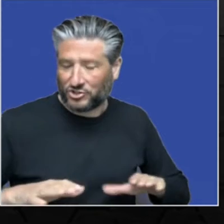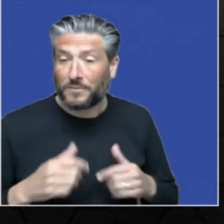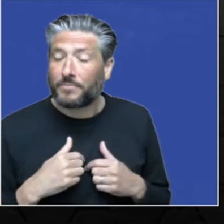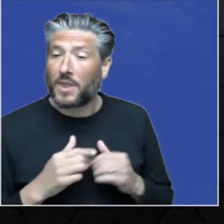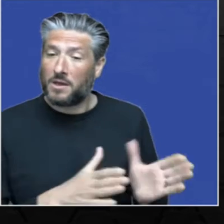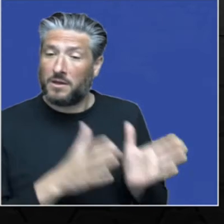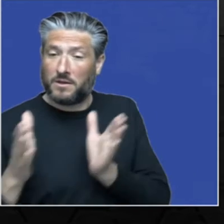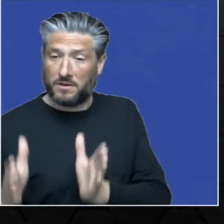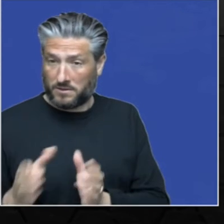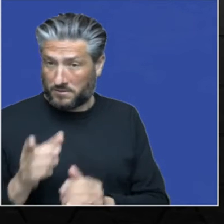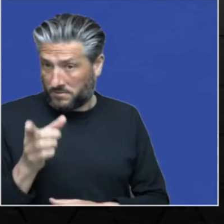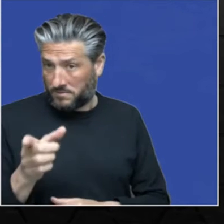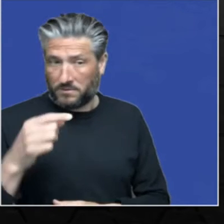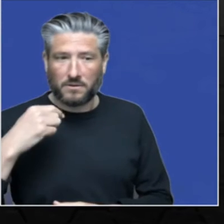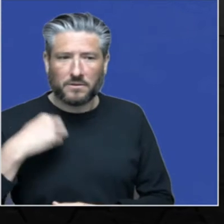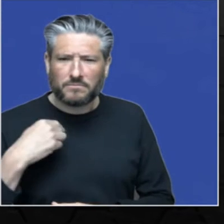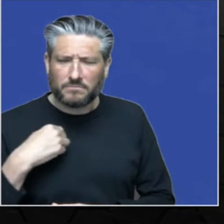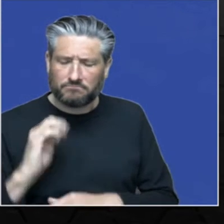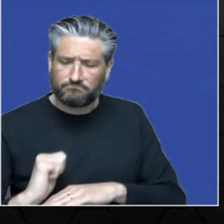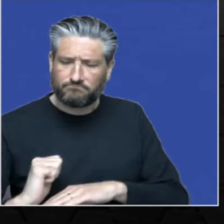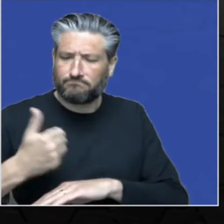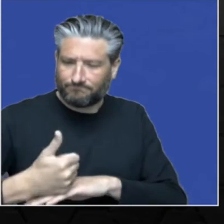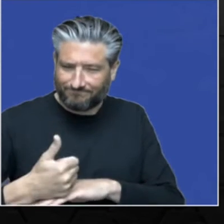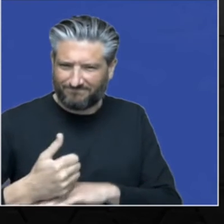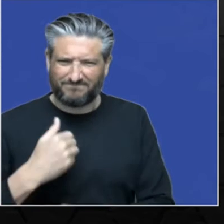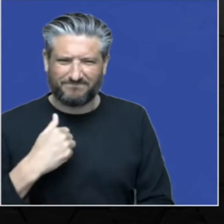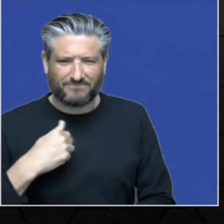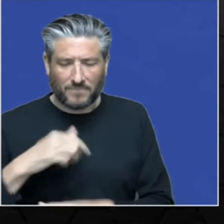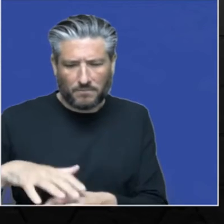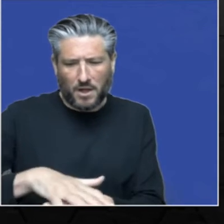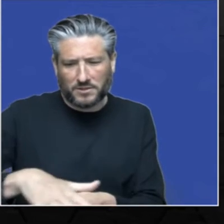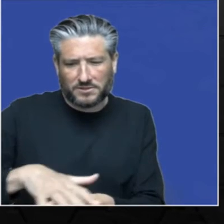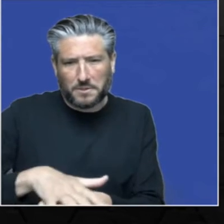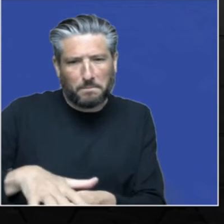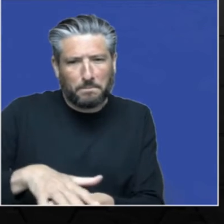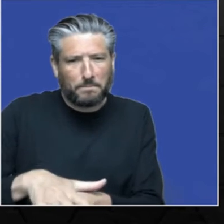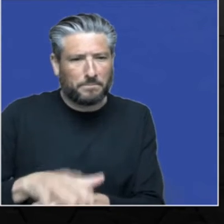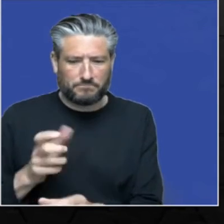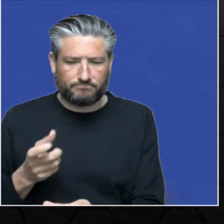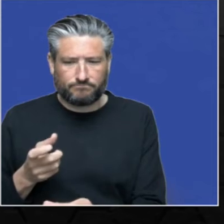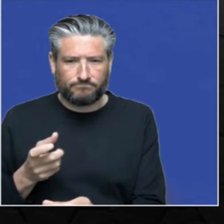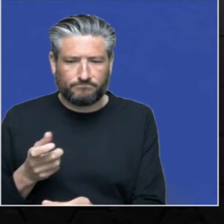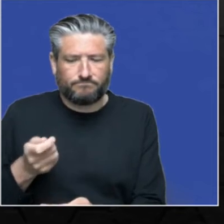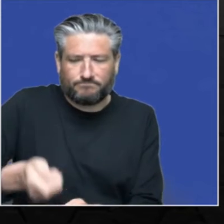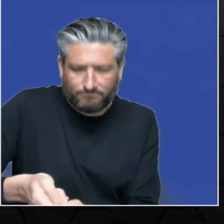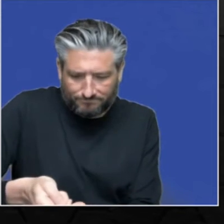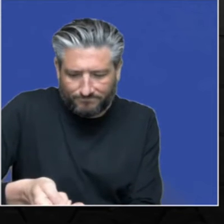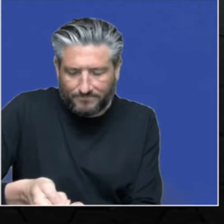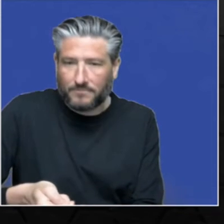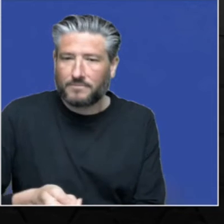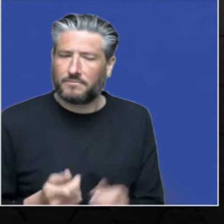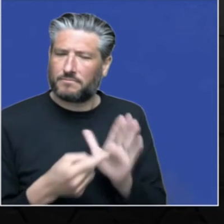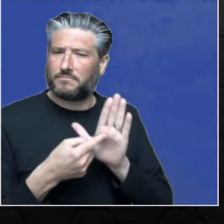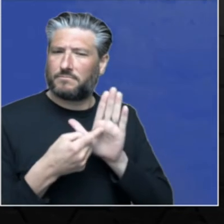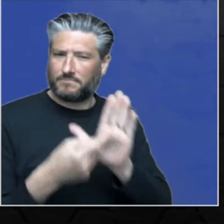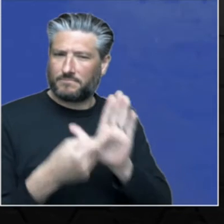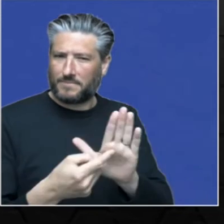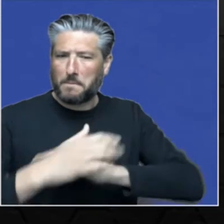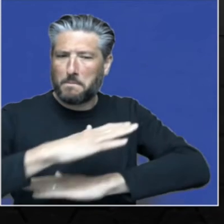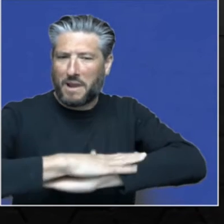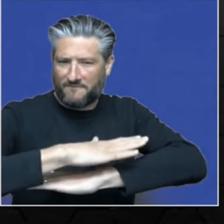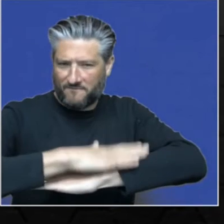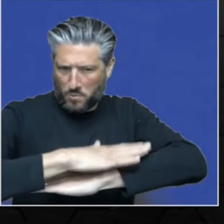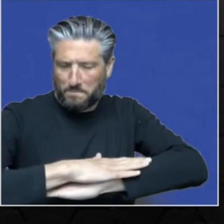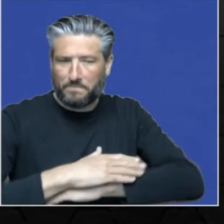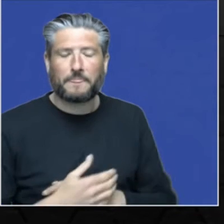created already a custom scenario. I just want to show you the platform. We can click on that, and then we